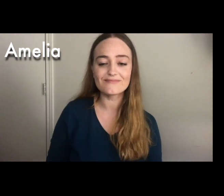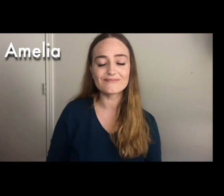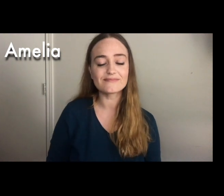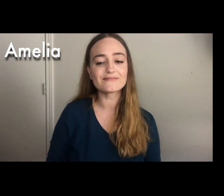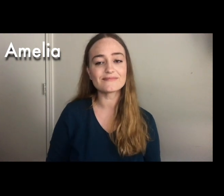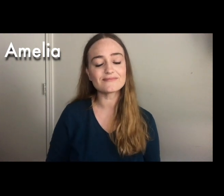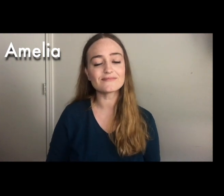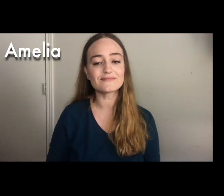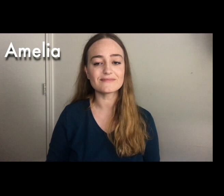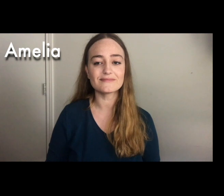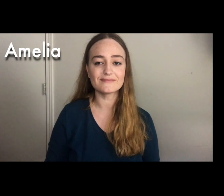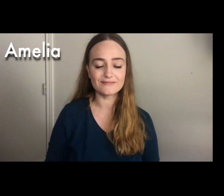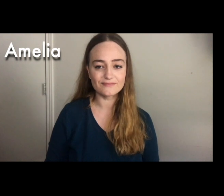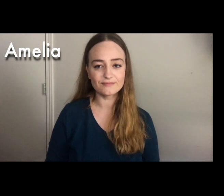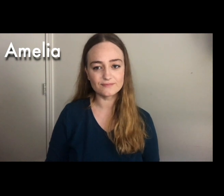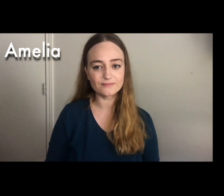Hey, hey.